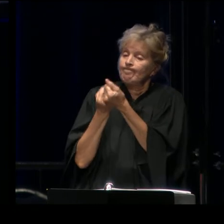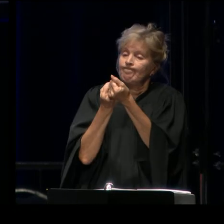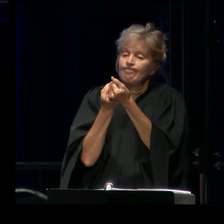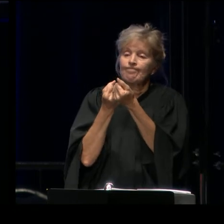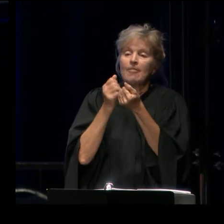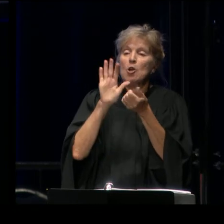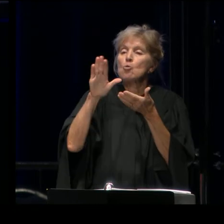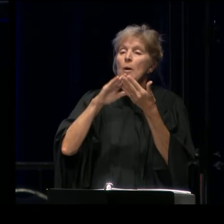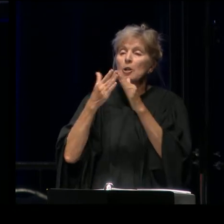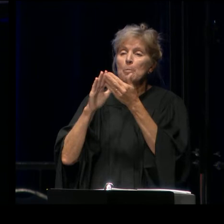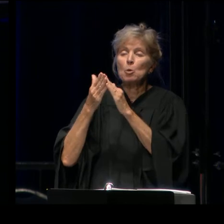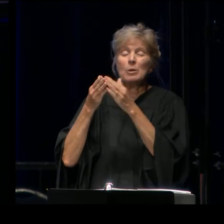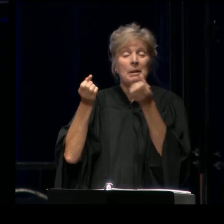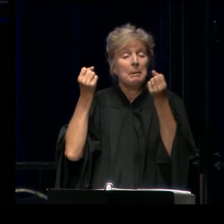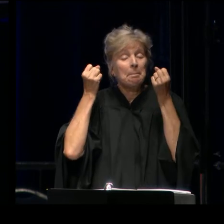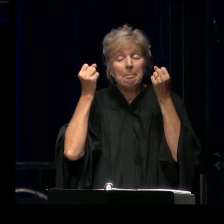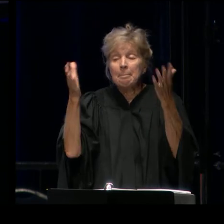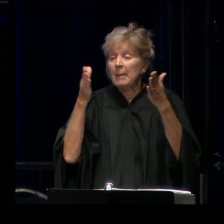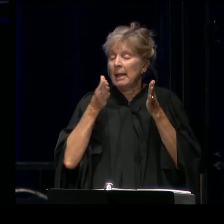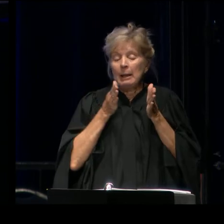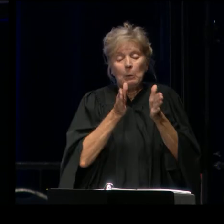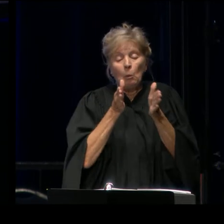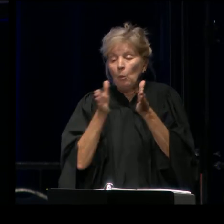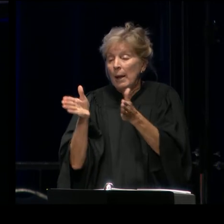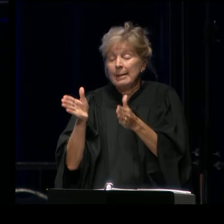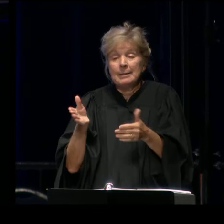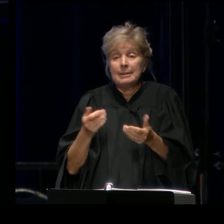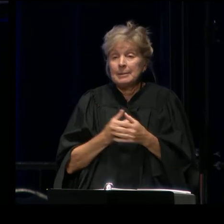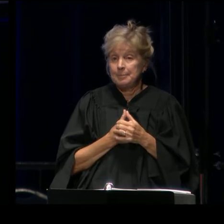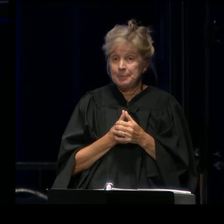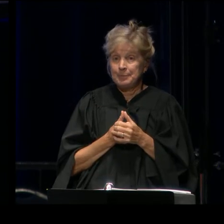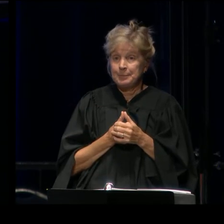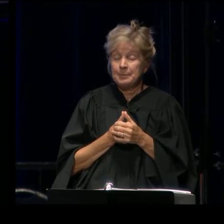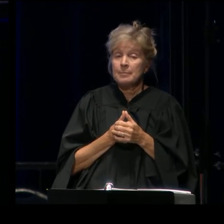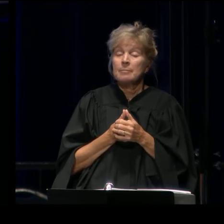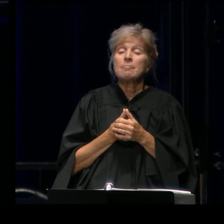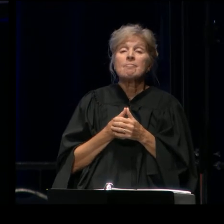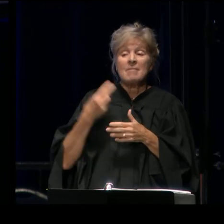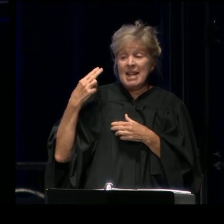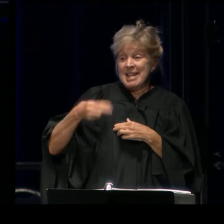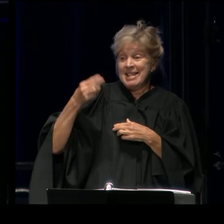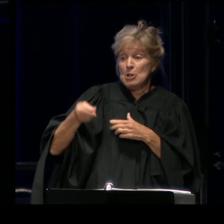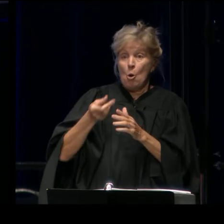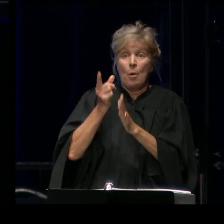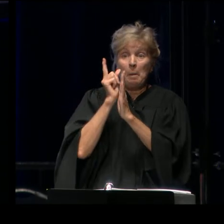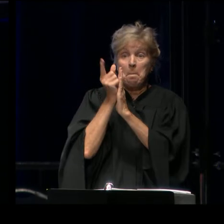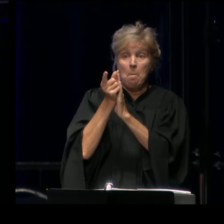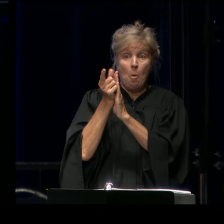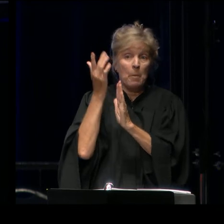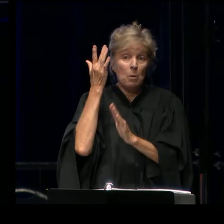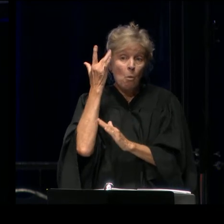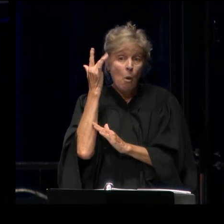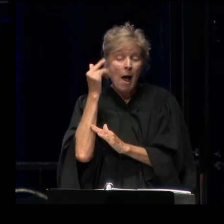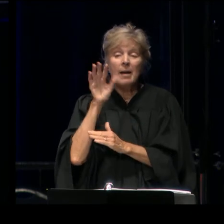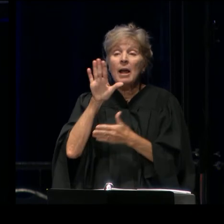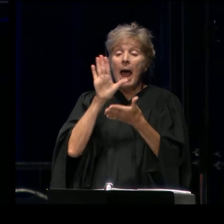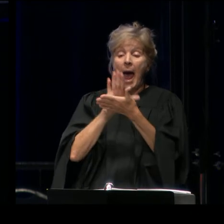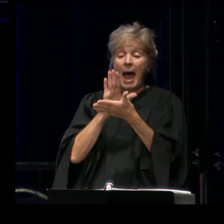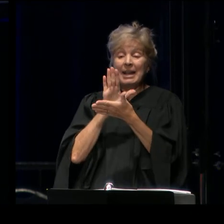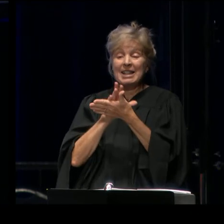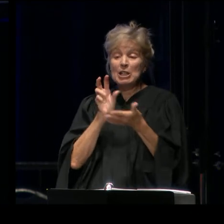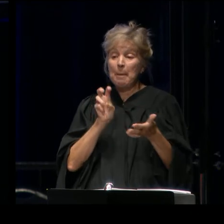ways that I can mention here. A milestone also because your academic journey will be